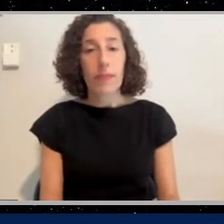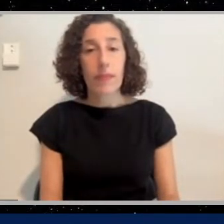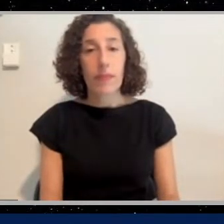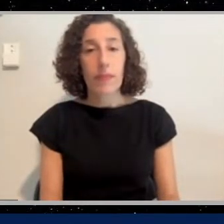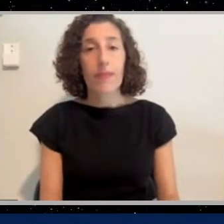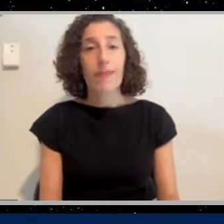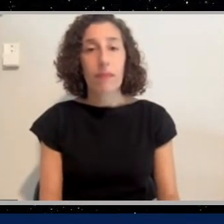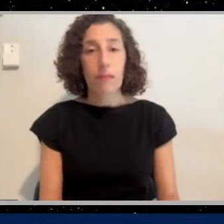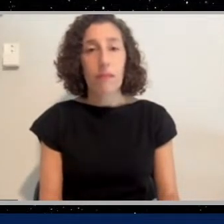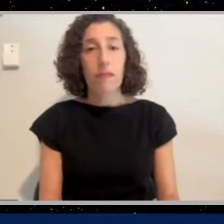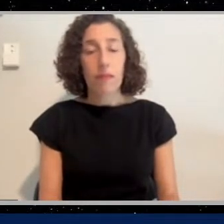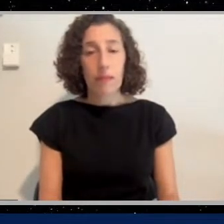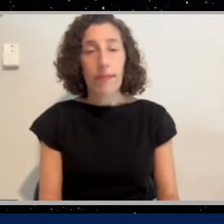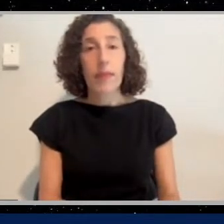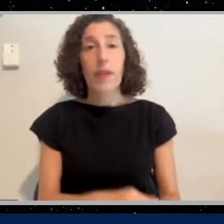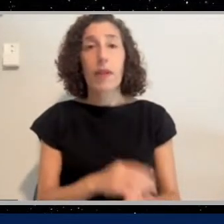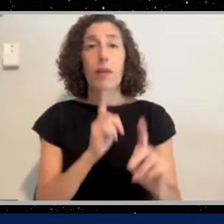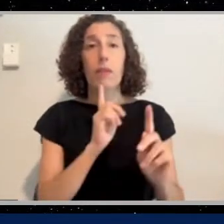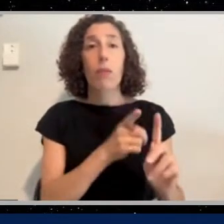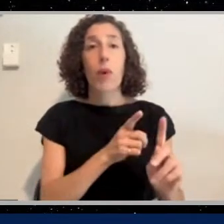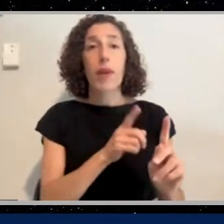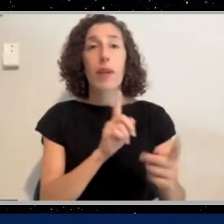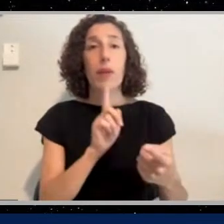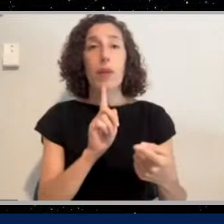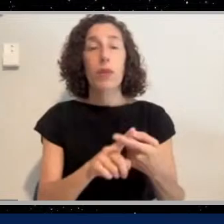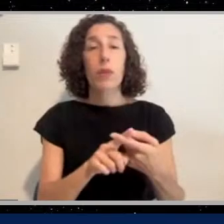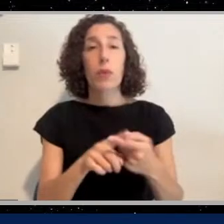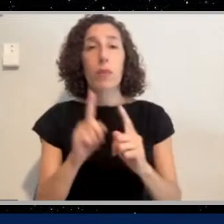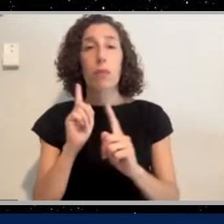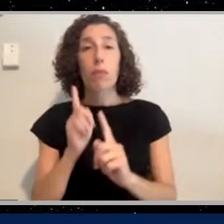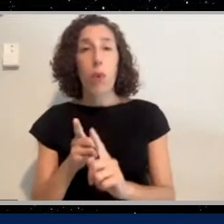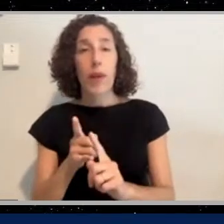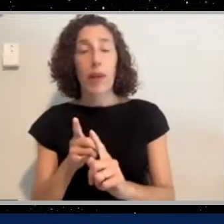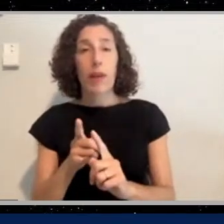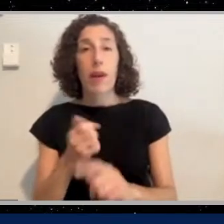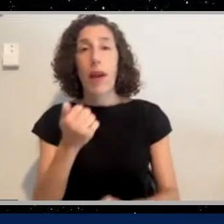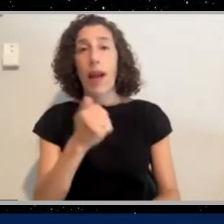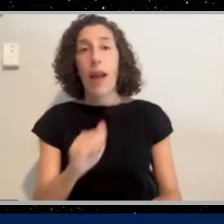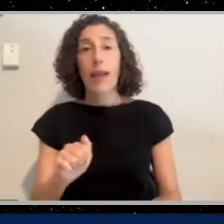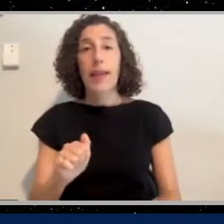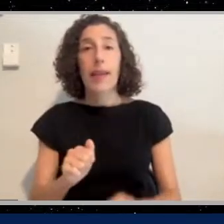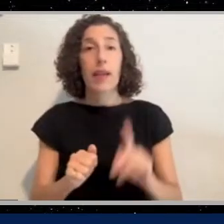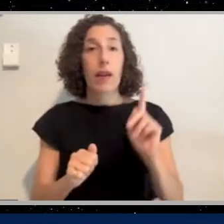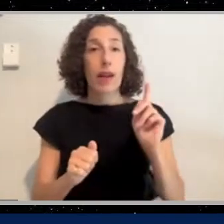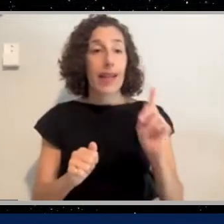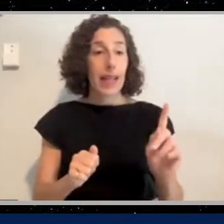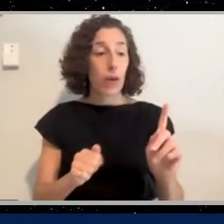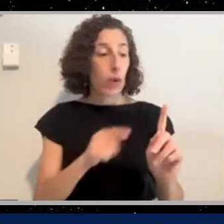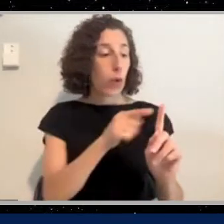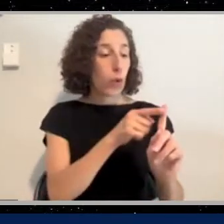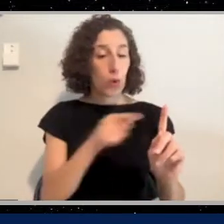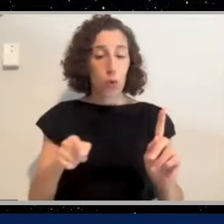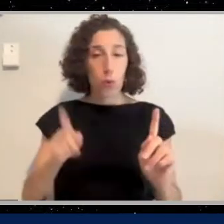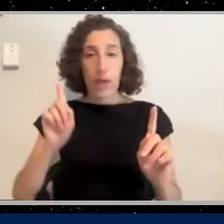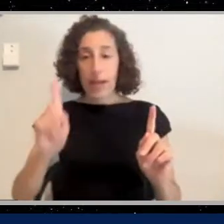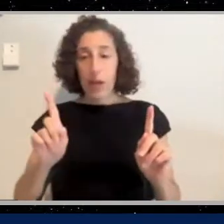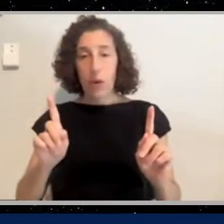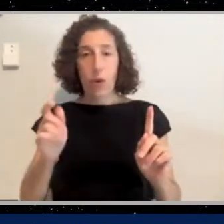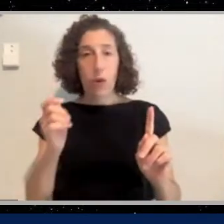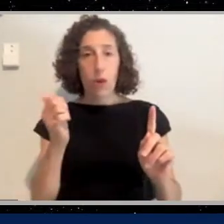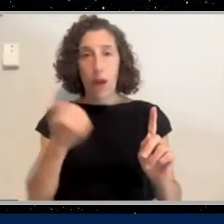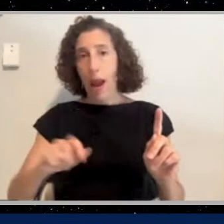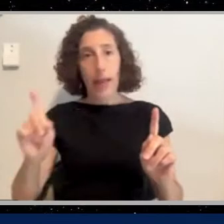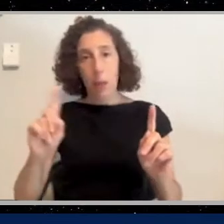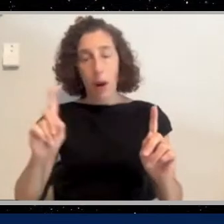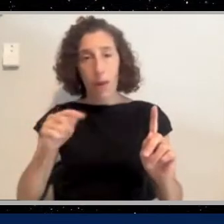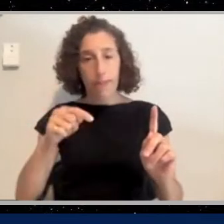wanted to go somewhere and get back, could I do that? Could I aim myself to a spot and move backwards? A lot of people think once you go into zero gravity,